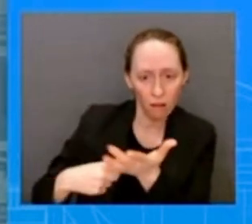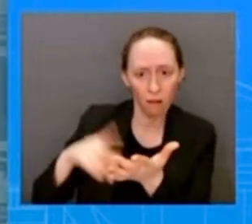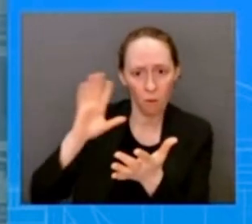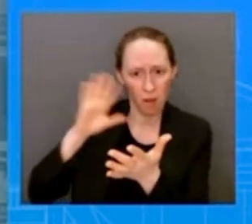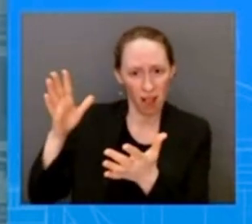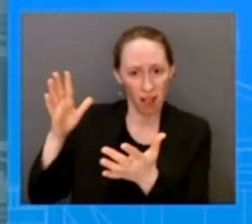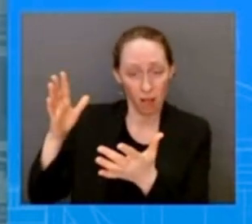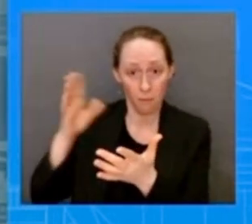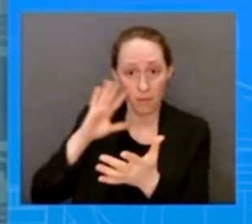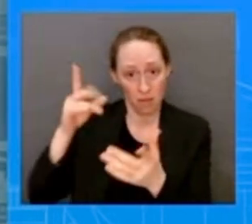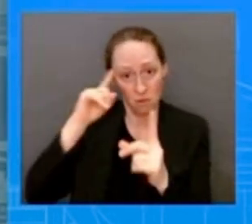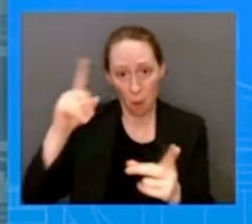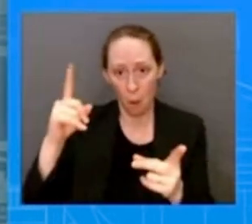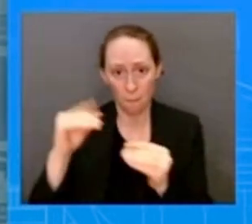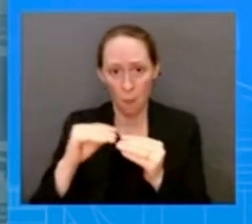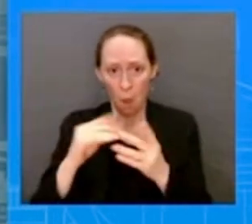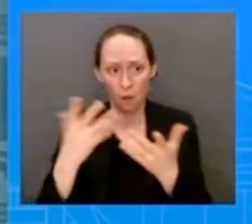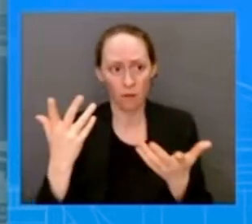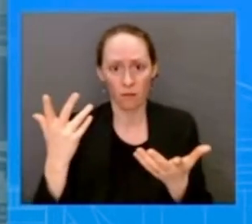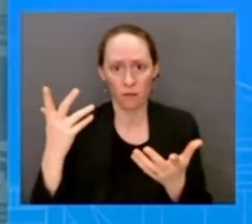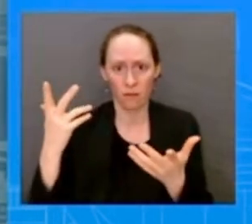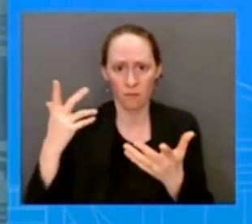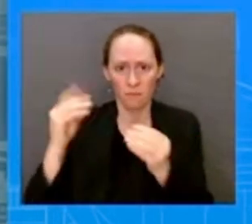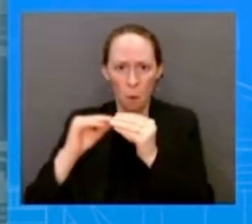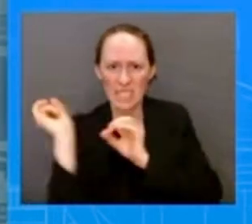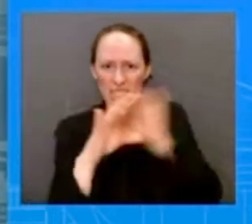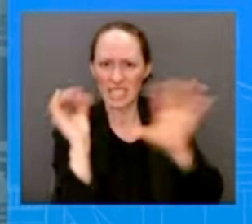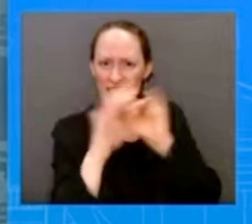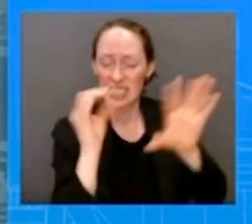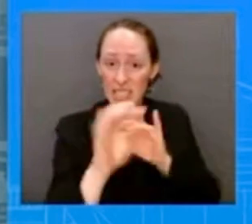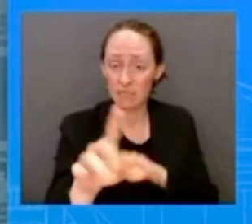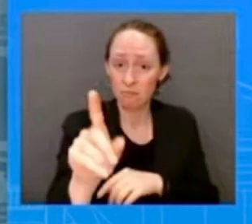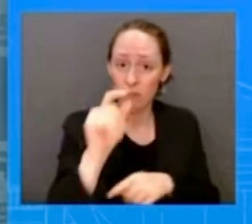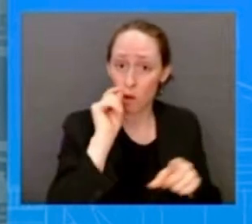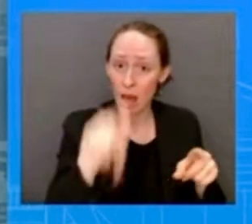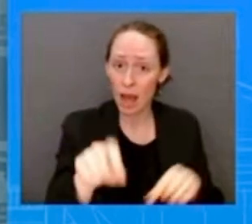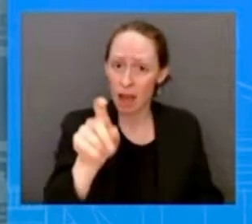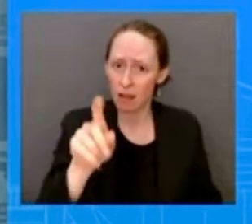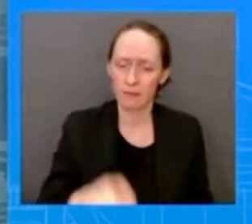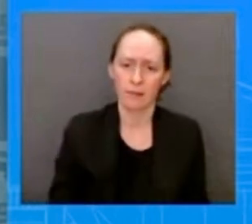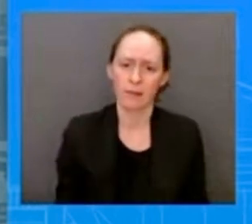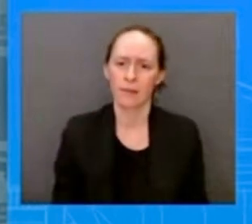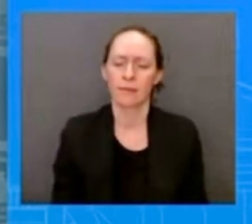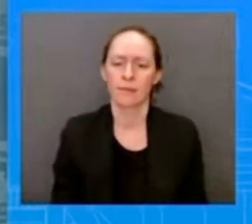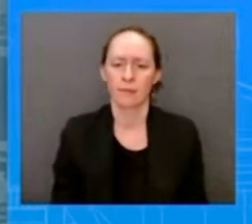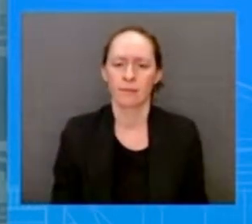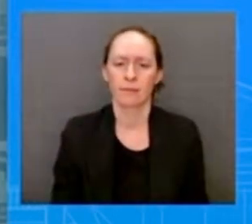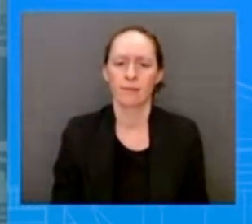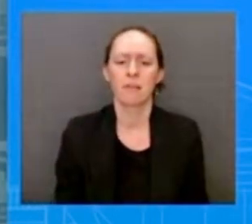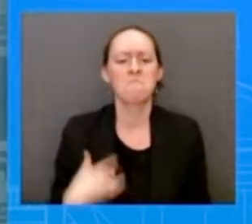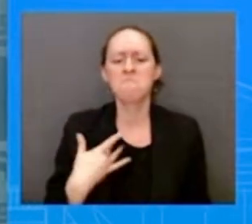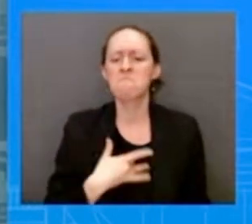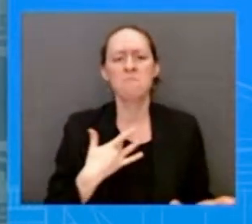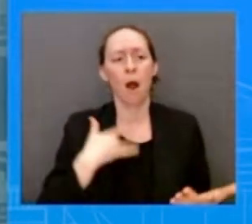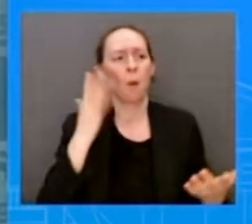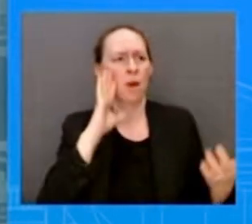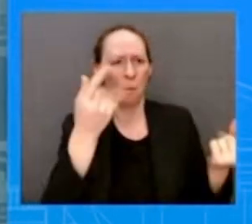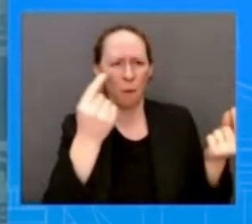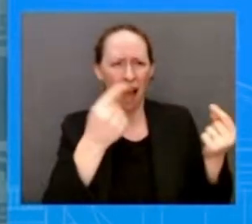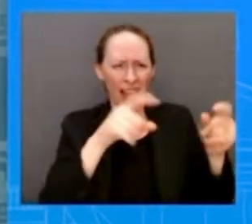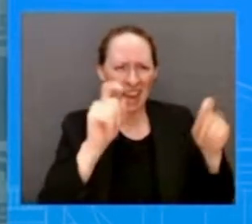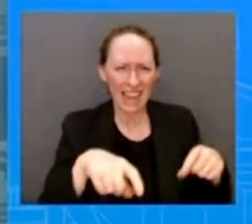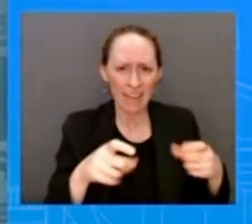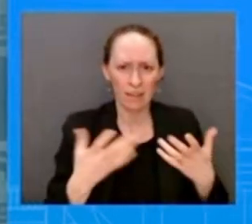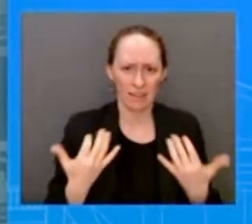capabilities that Ukraine continues to need in the weeks and months ahead. You'll see us tomorrow, just unilaterally, the U.S. will have